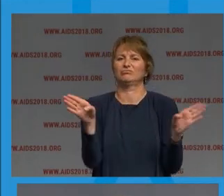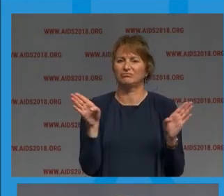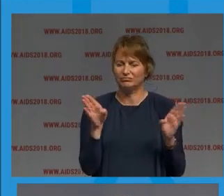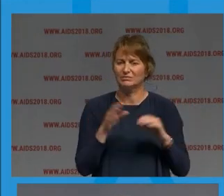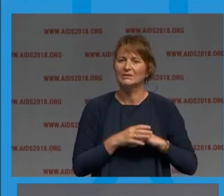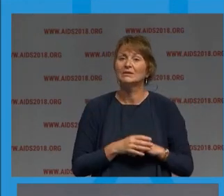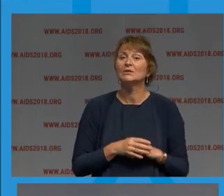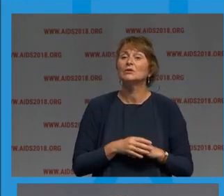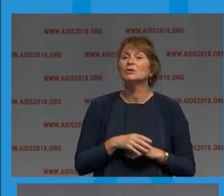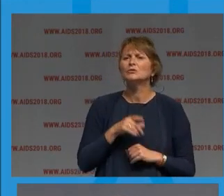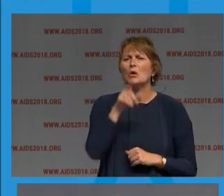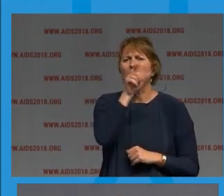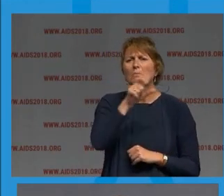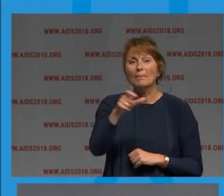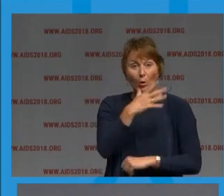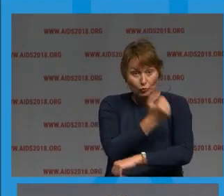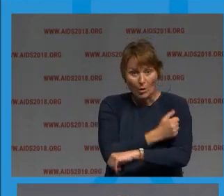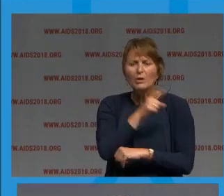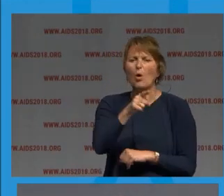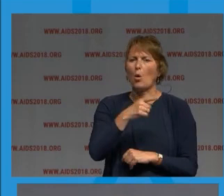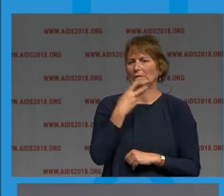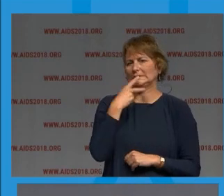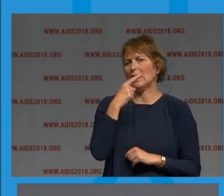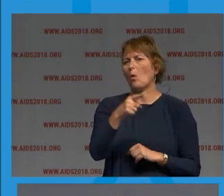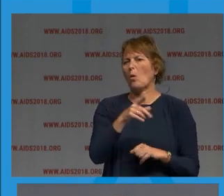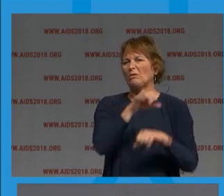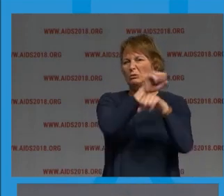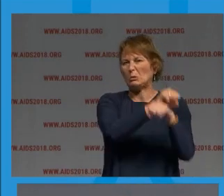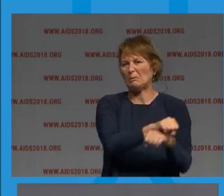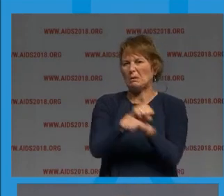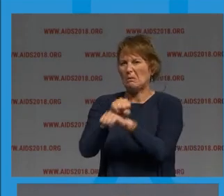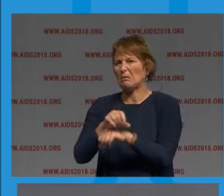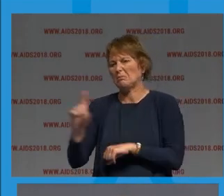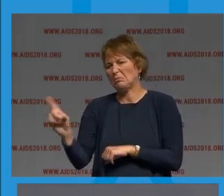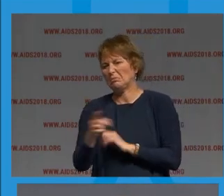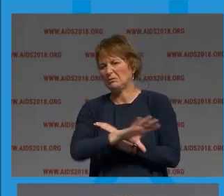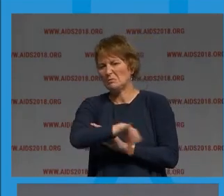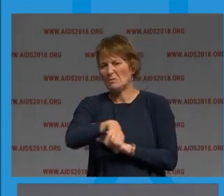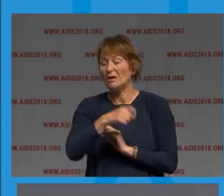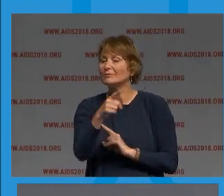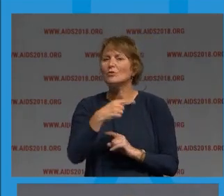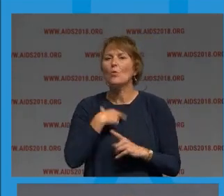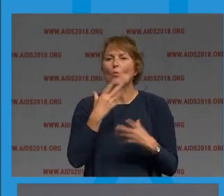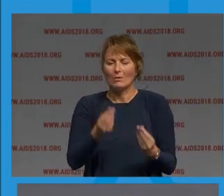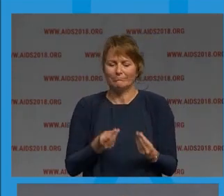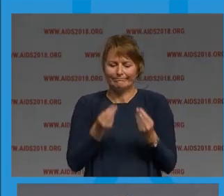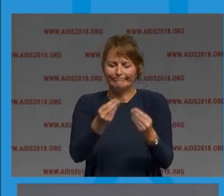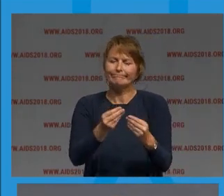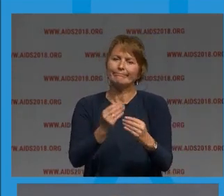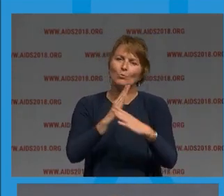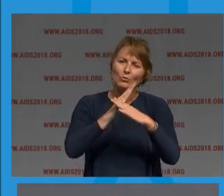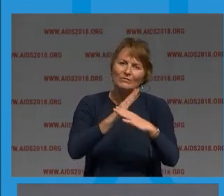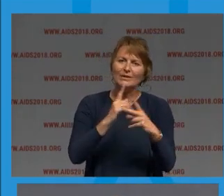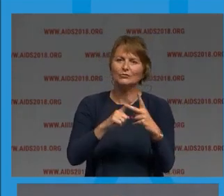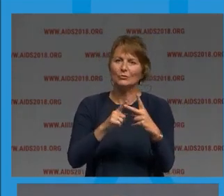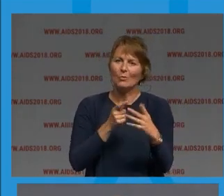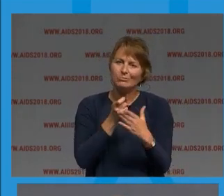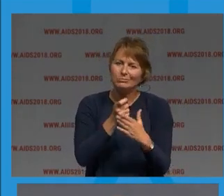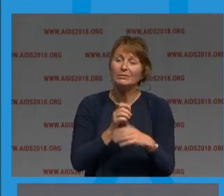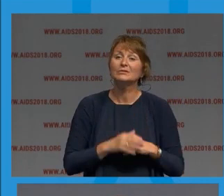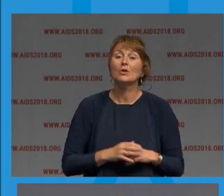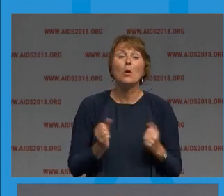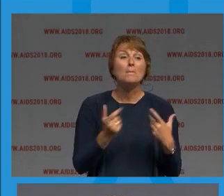of people who use drugs and calls for policy reform to guide treatment and prevention. Draconian laws in many